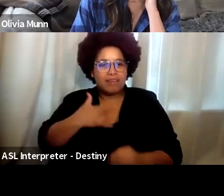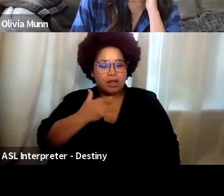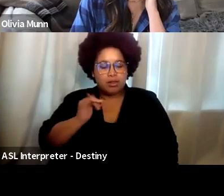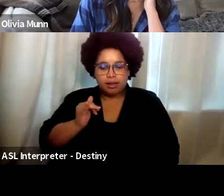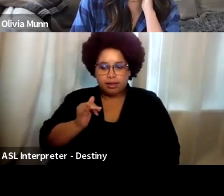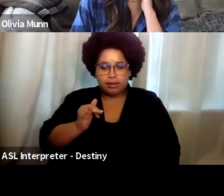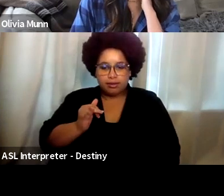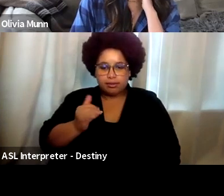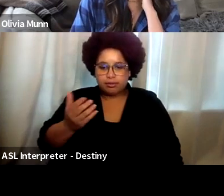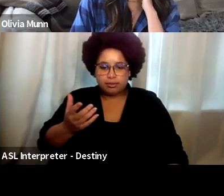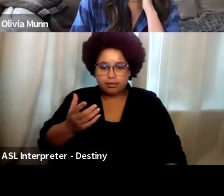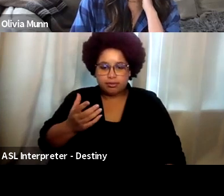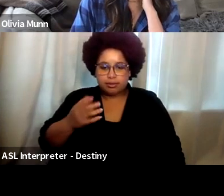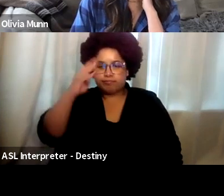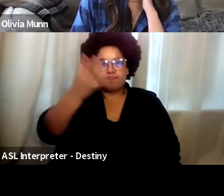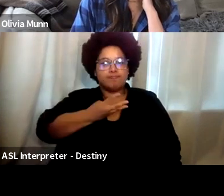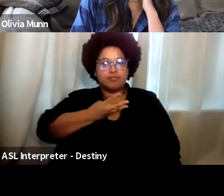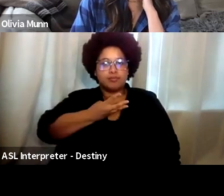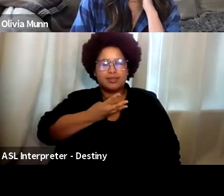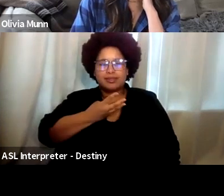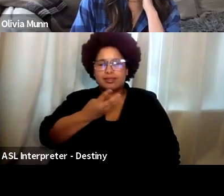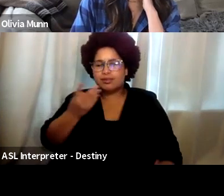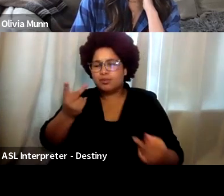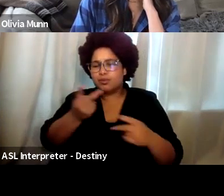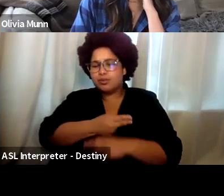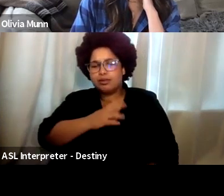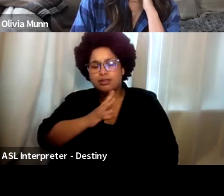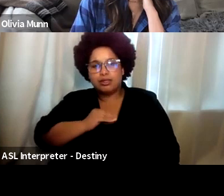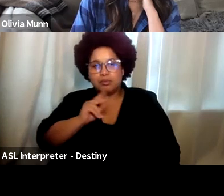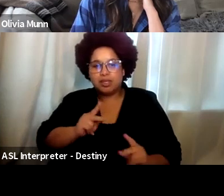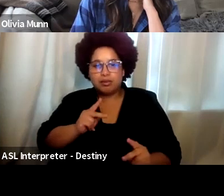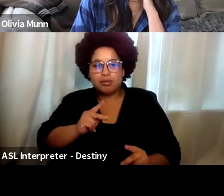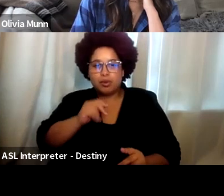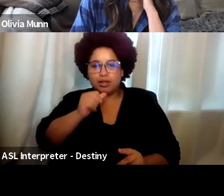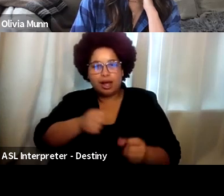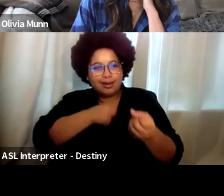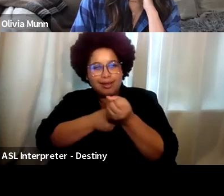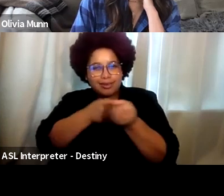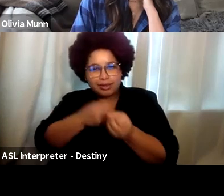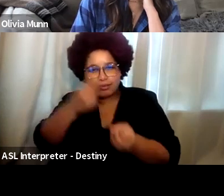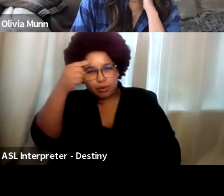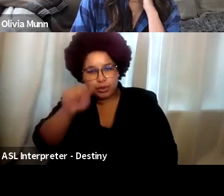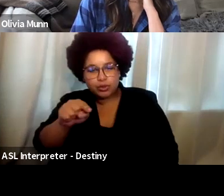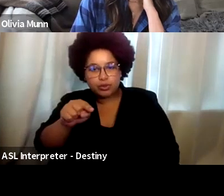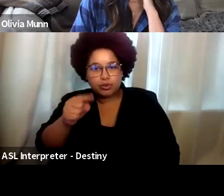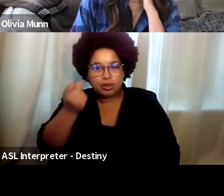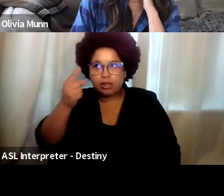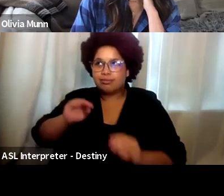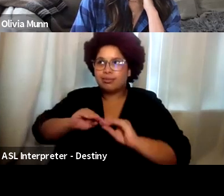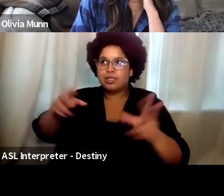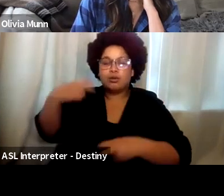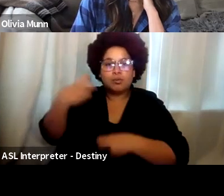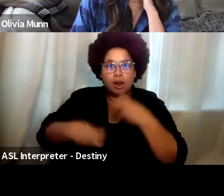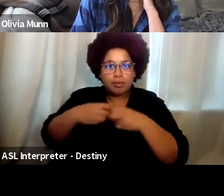very unheard. And there's nothing more discouraging knowing that people are not going to advocate for you when there is an issue that